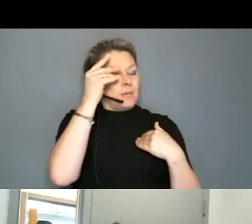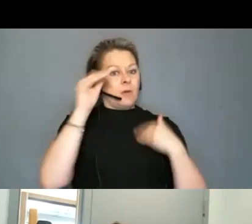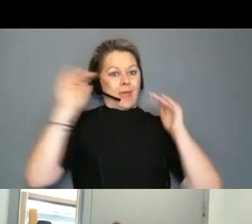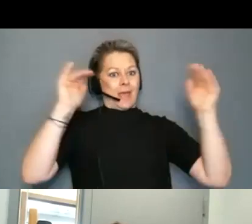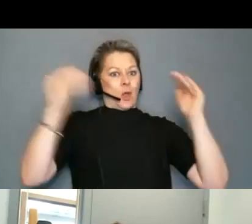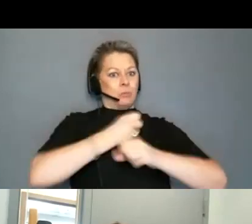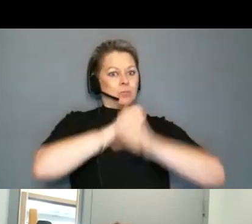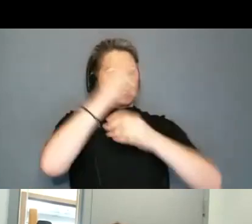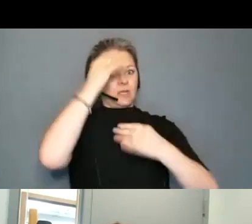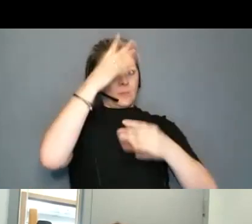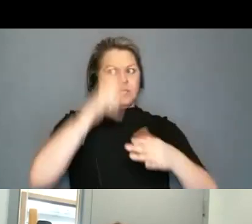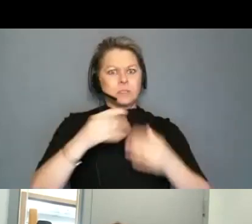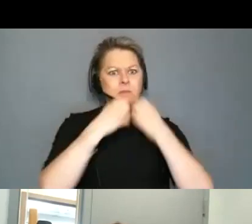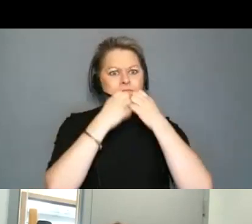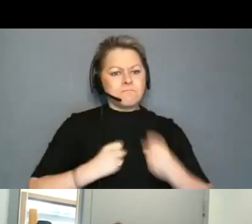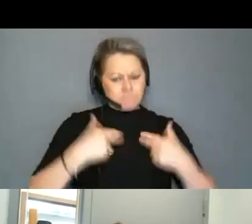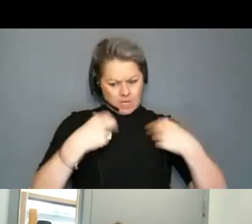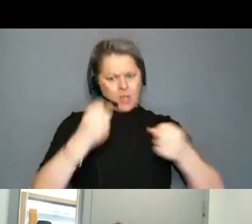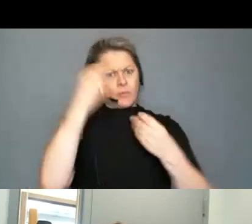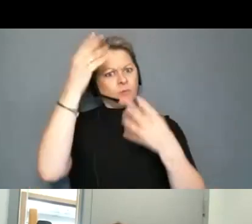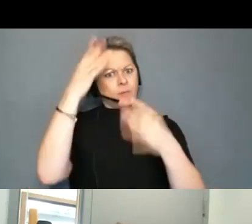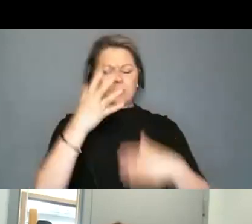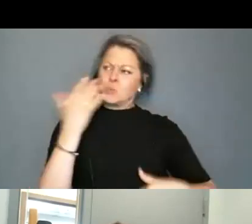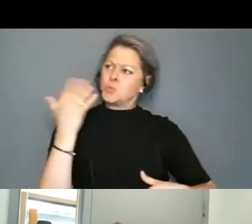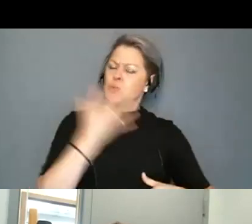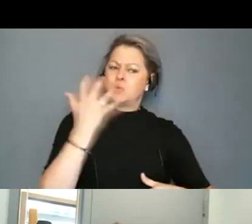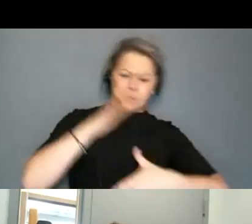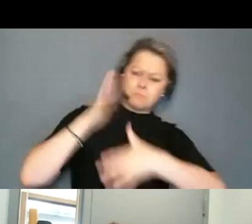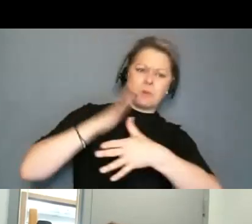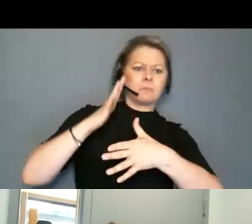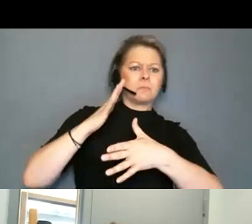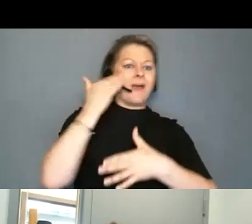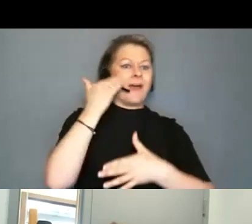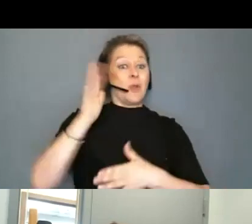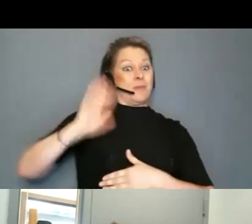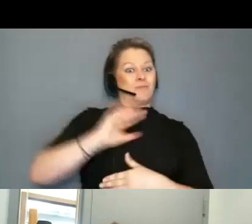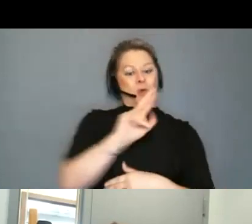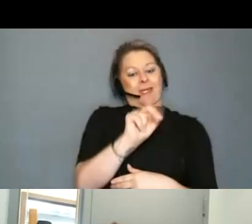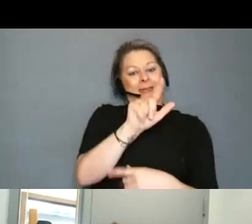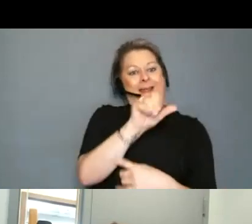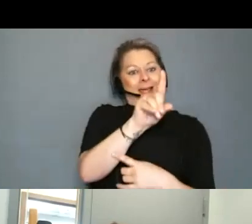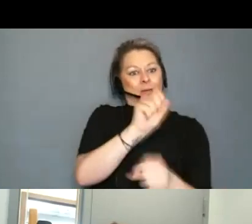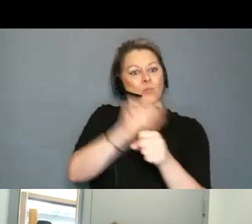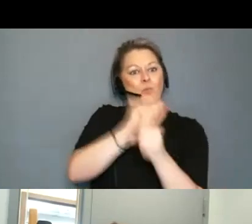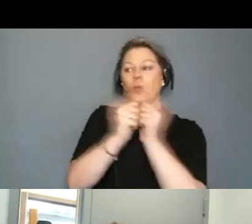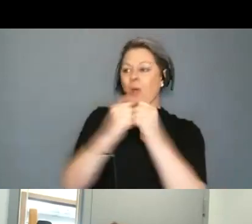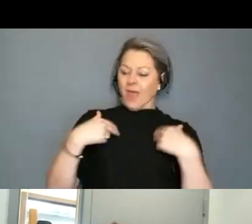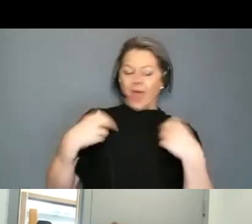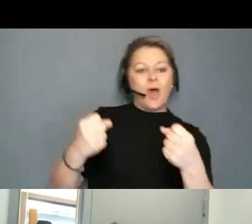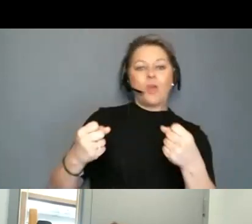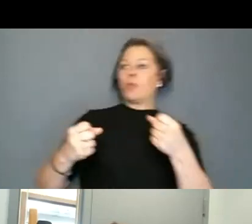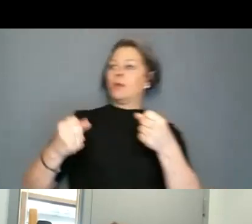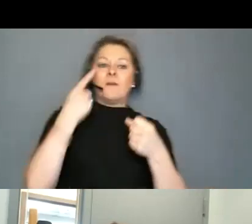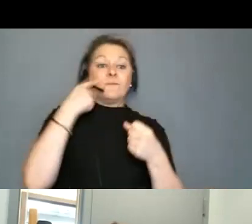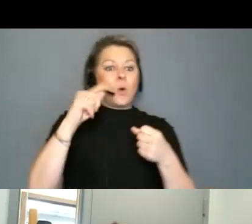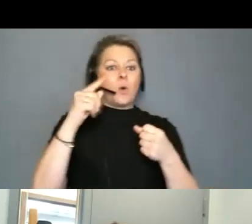this is vital health information. So I know NLAD has worked in the past, like with health and other groups, to help disseminate and get